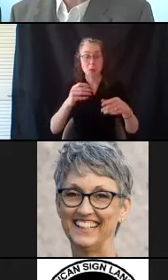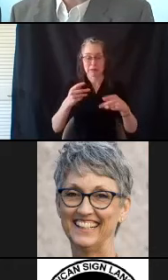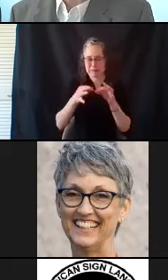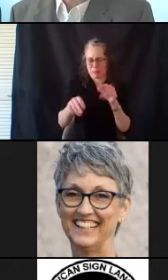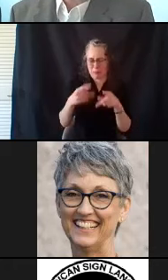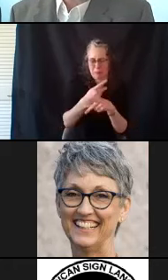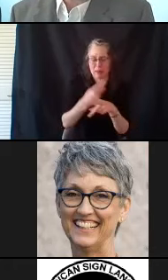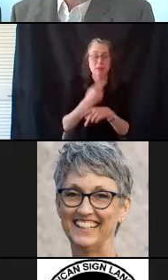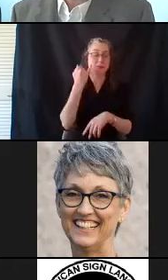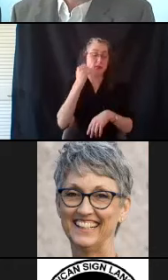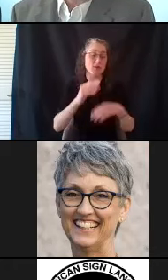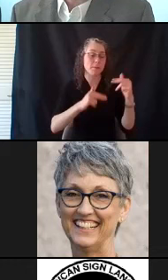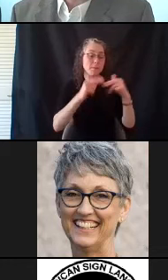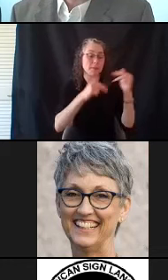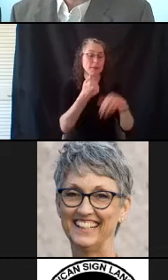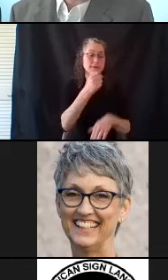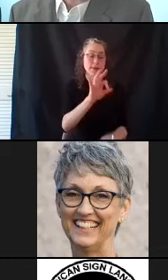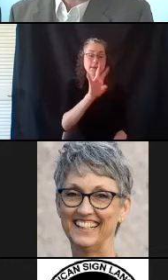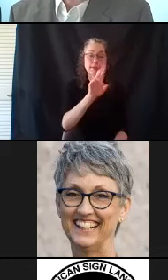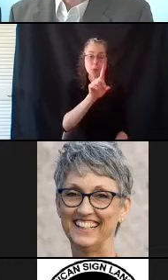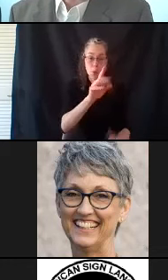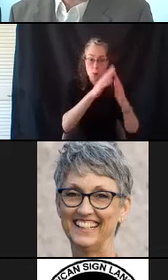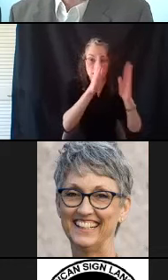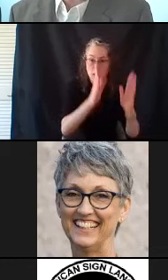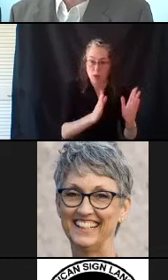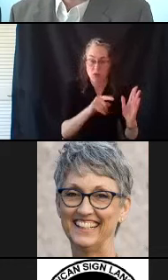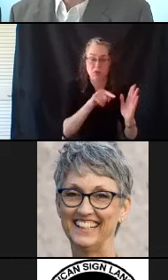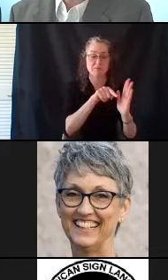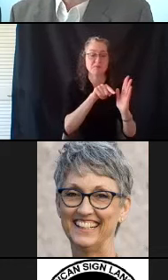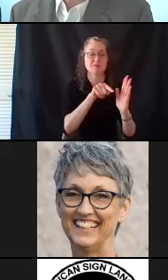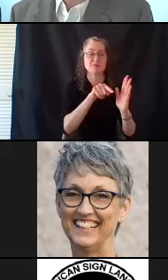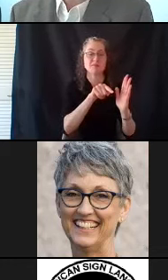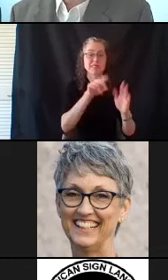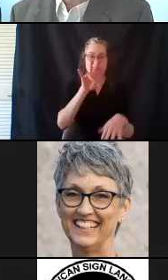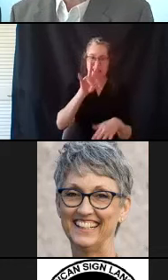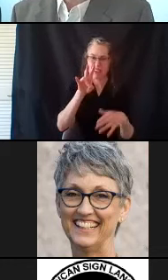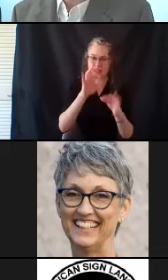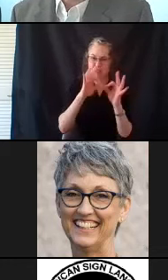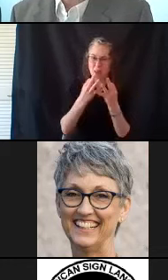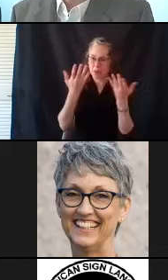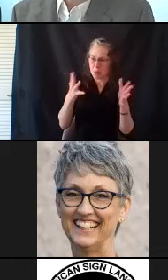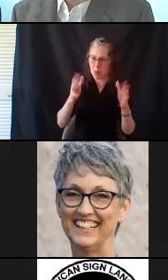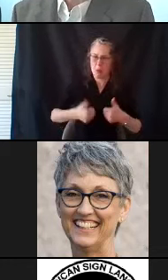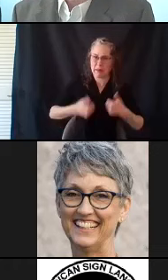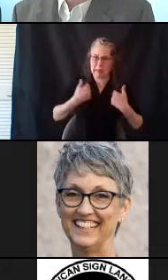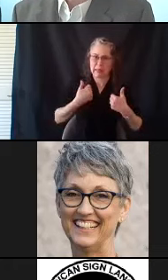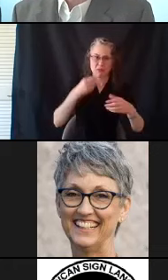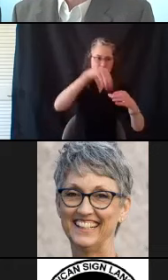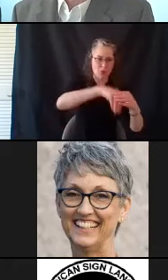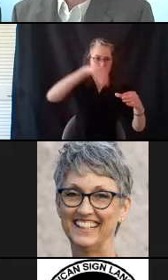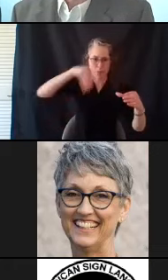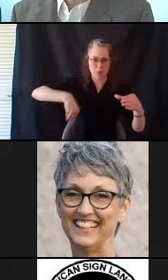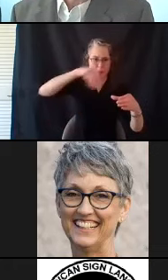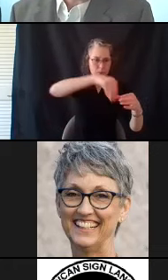home that was built in 1971, there have been 7 families in and out of that property.